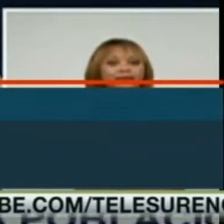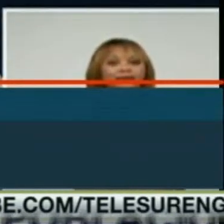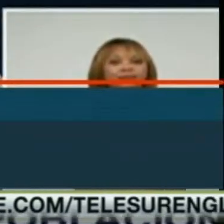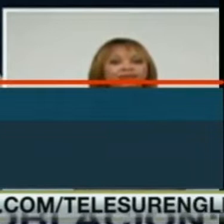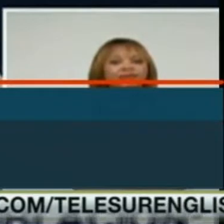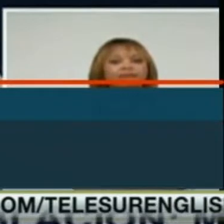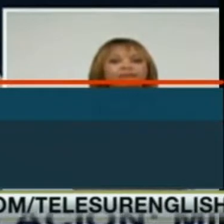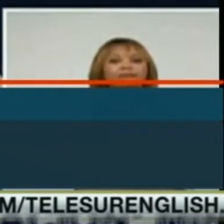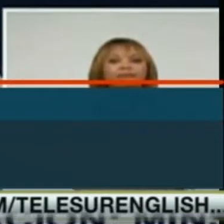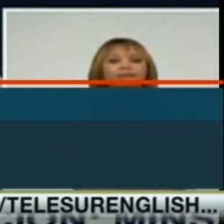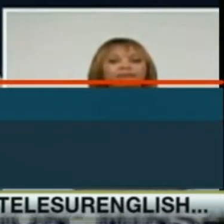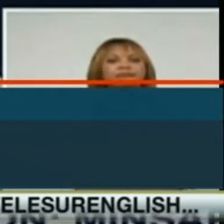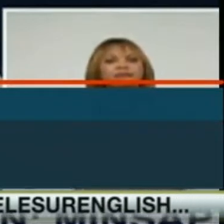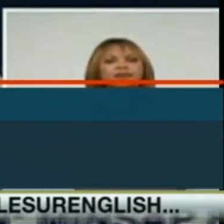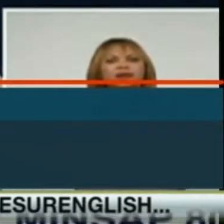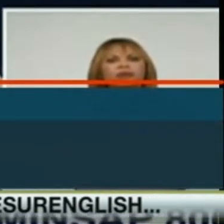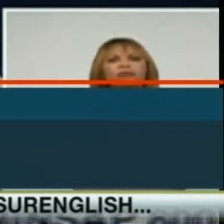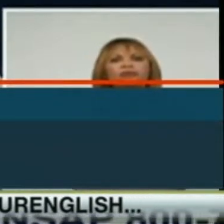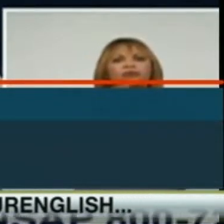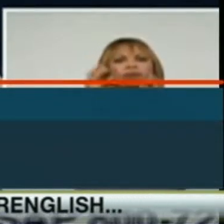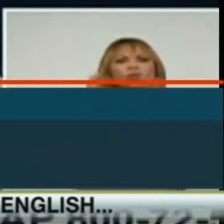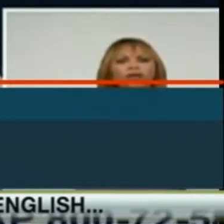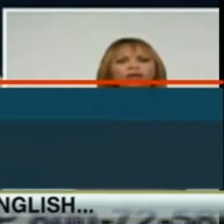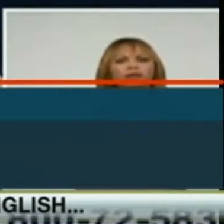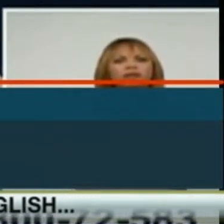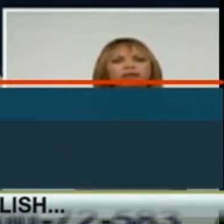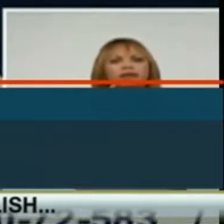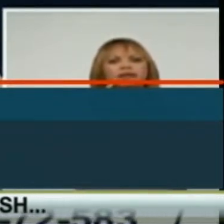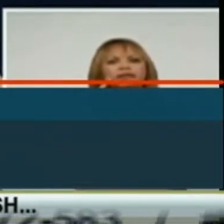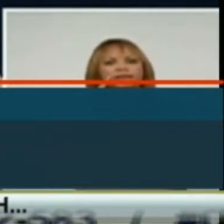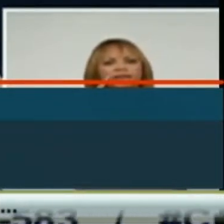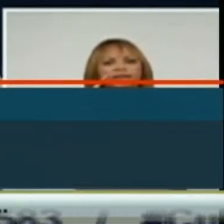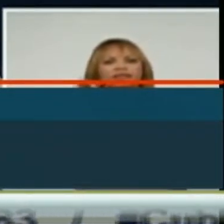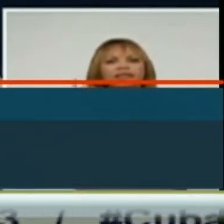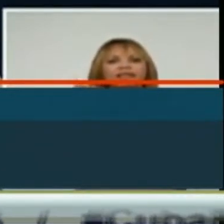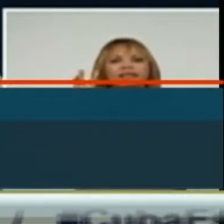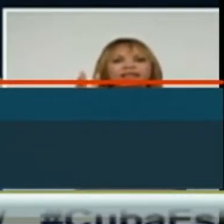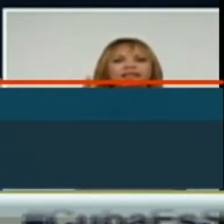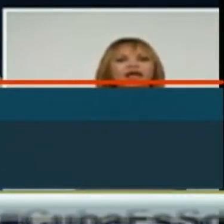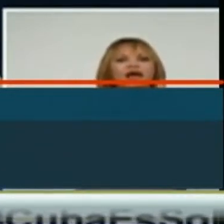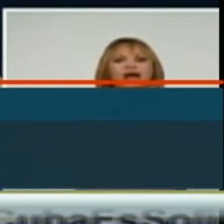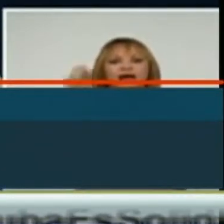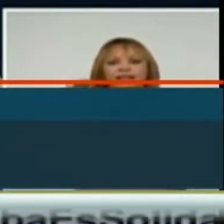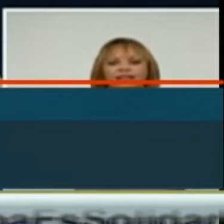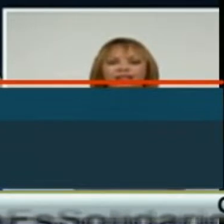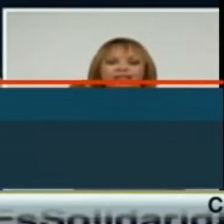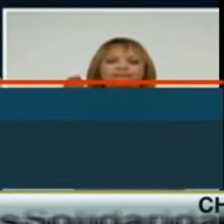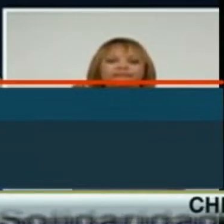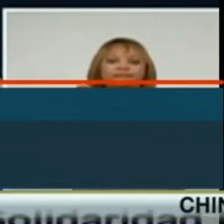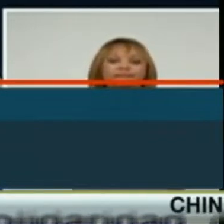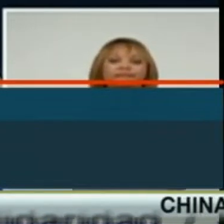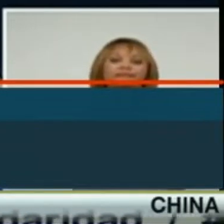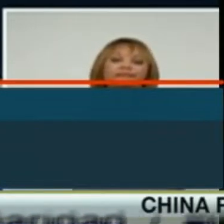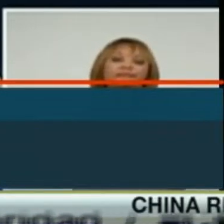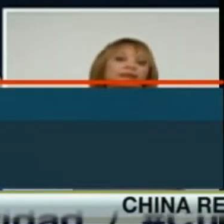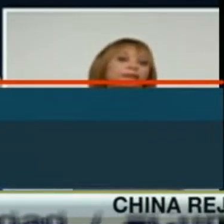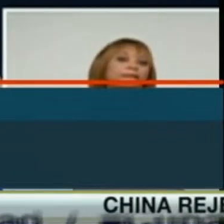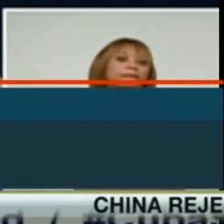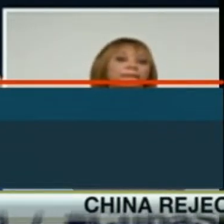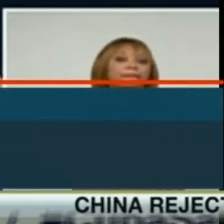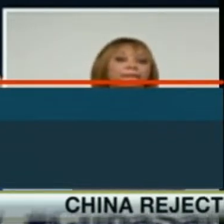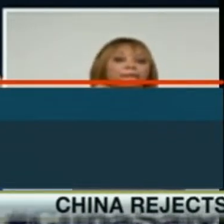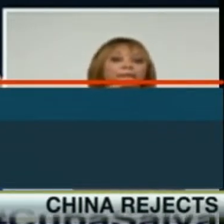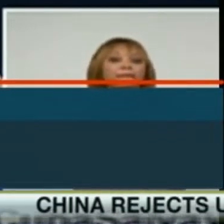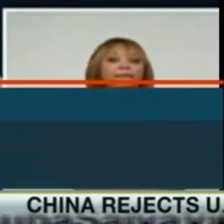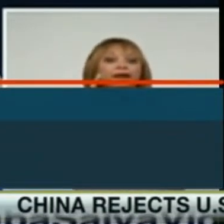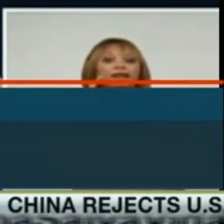And yesterday, a positive note among the data, as there were 63 discharges, a little bit more than the number of cases that were